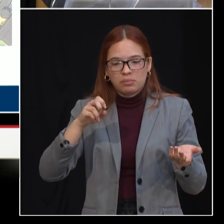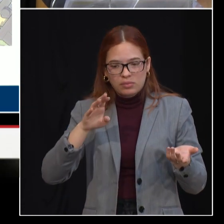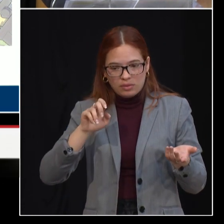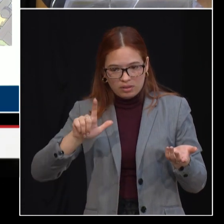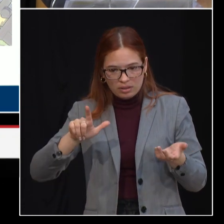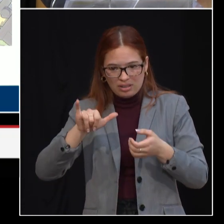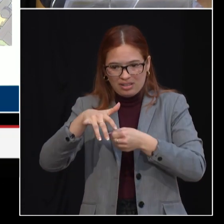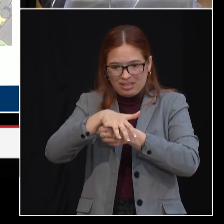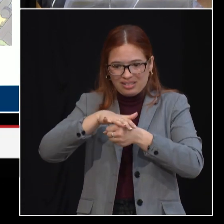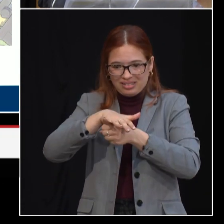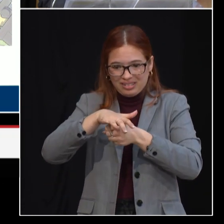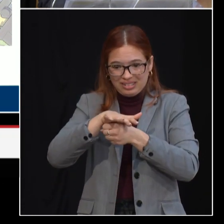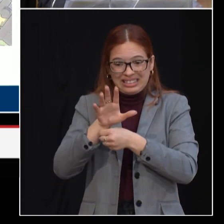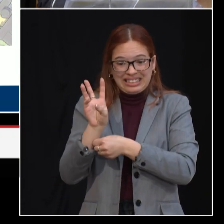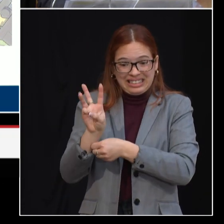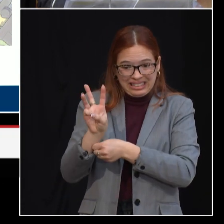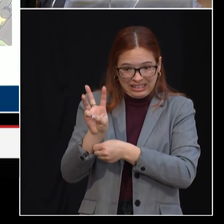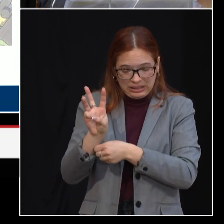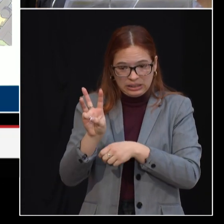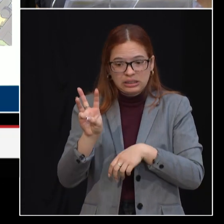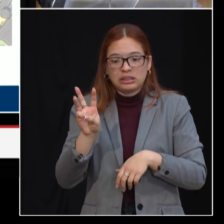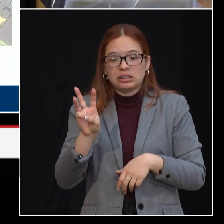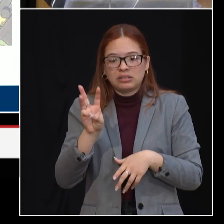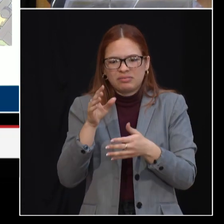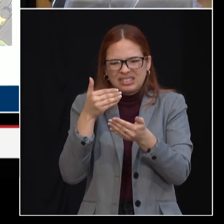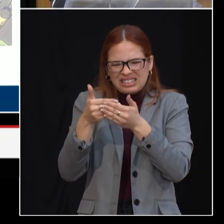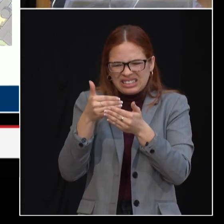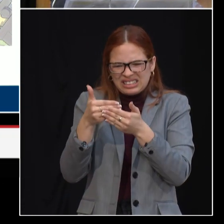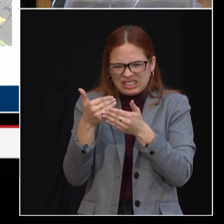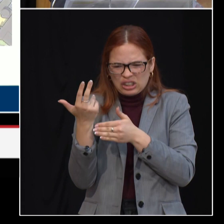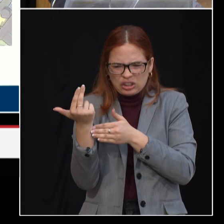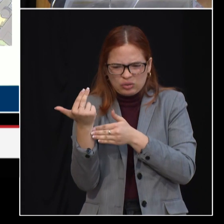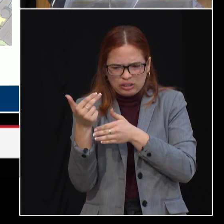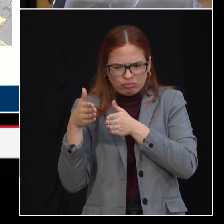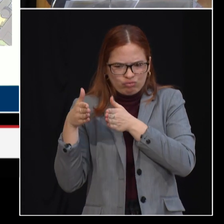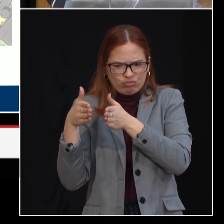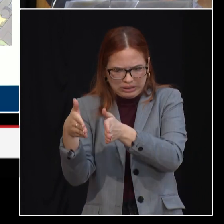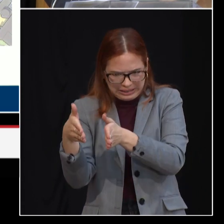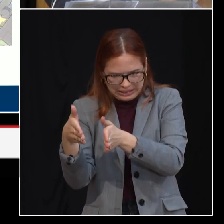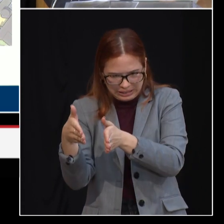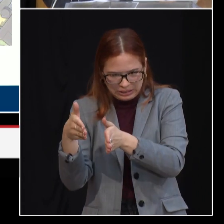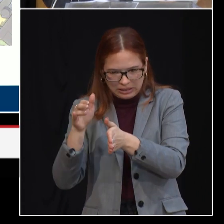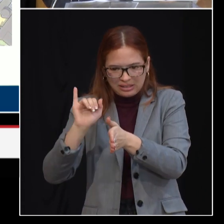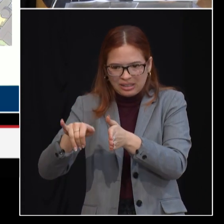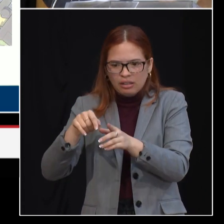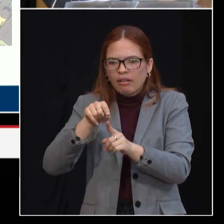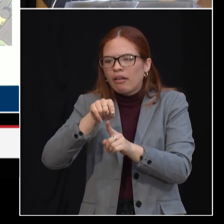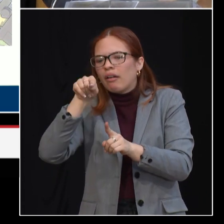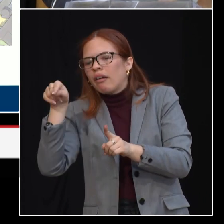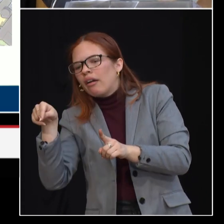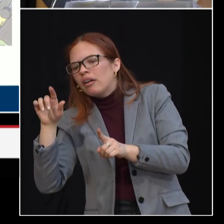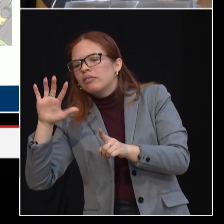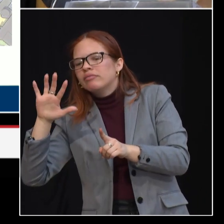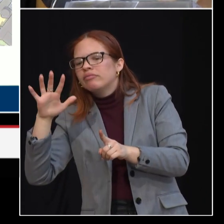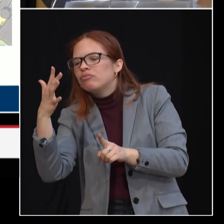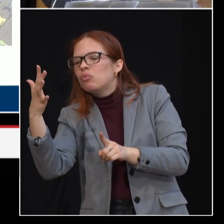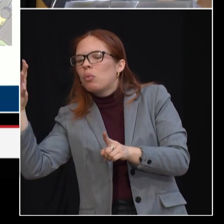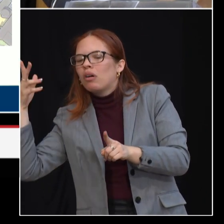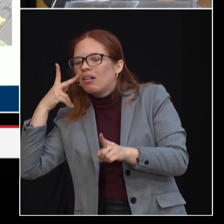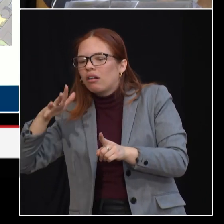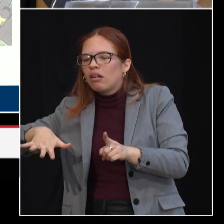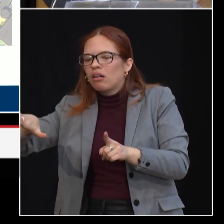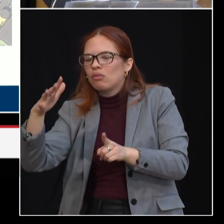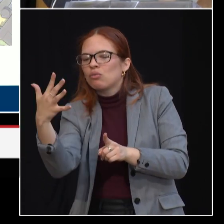that hugs 13th Street and backs into a forested area. The latter can actually